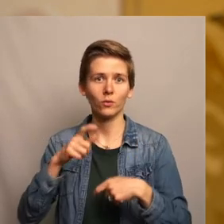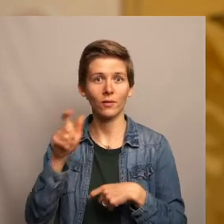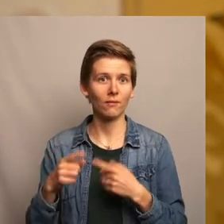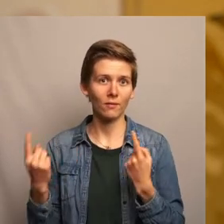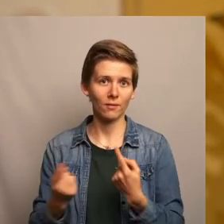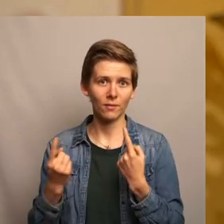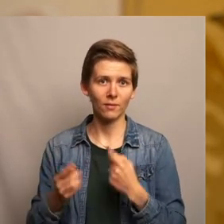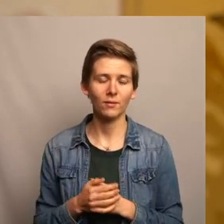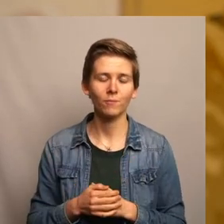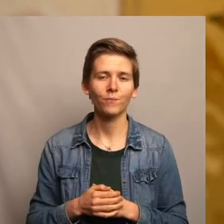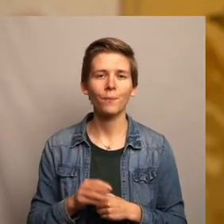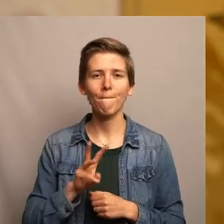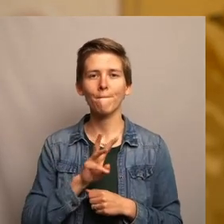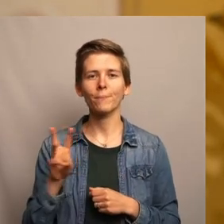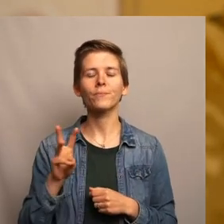close.